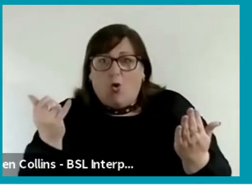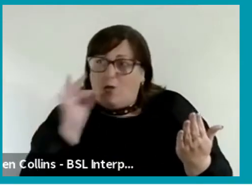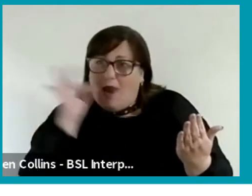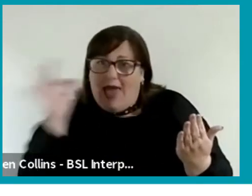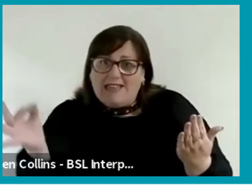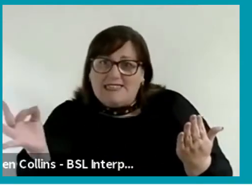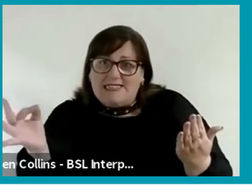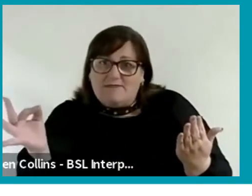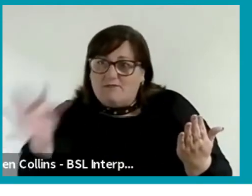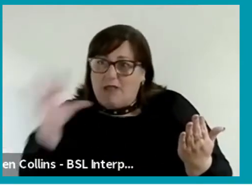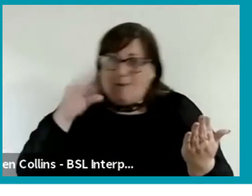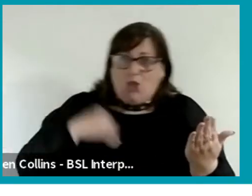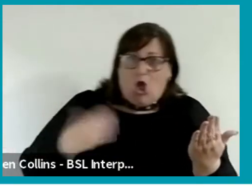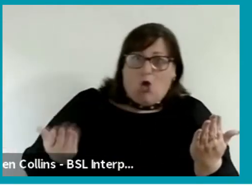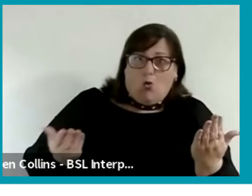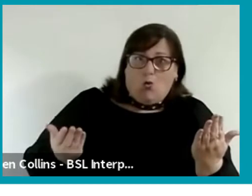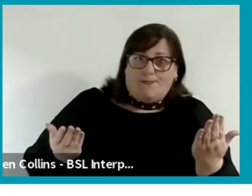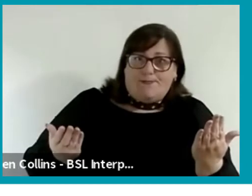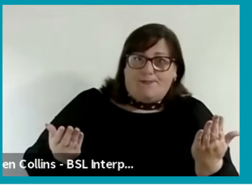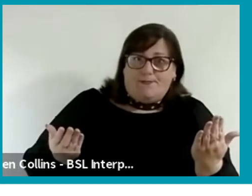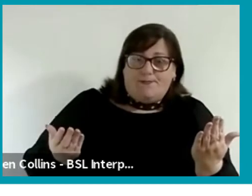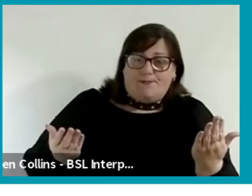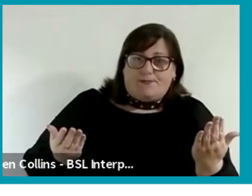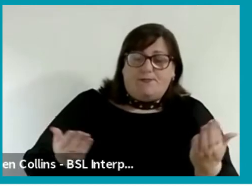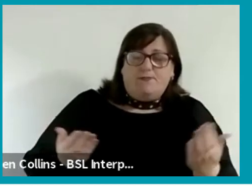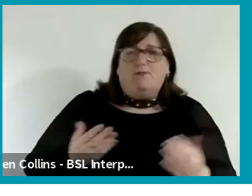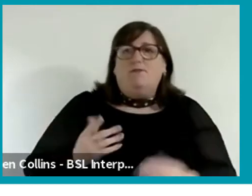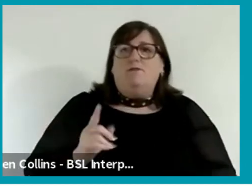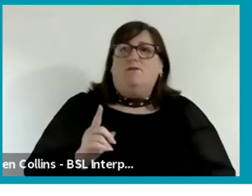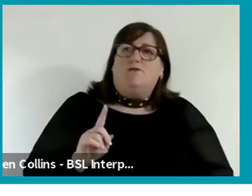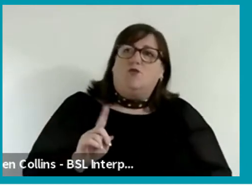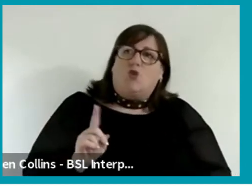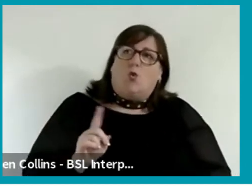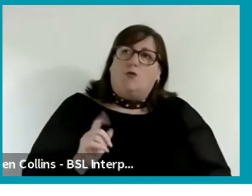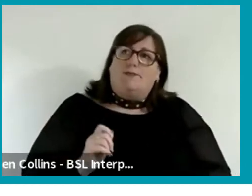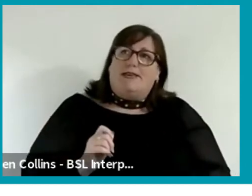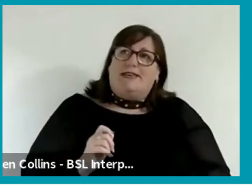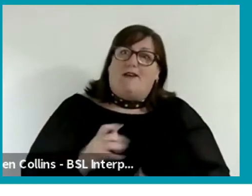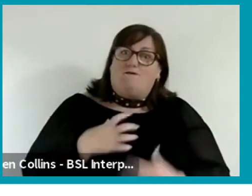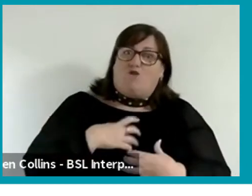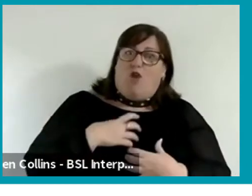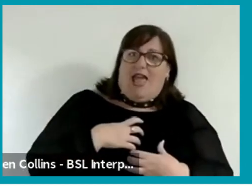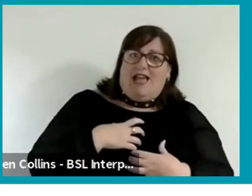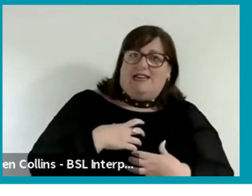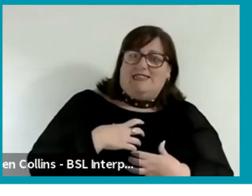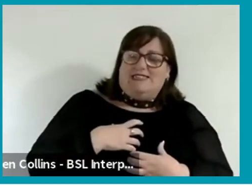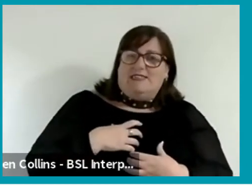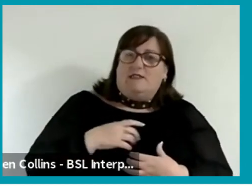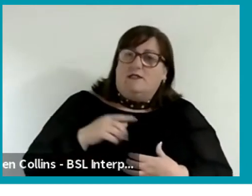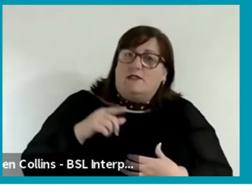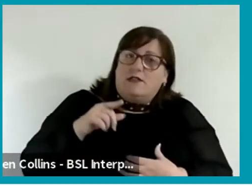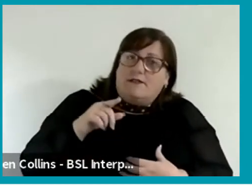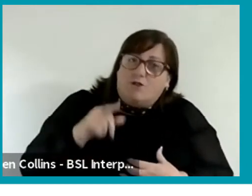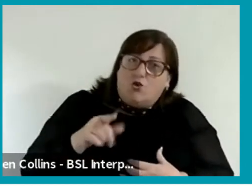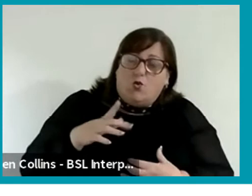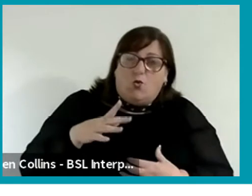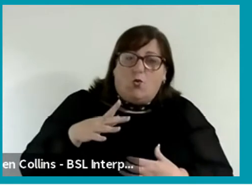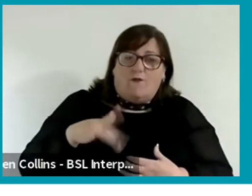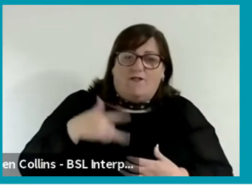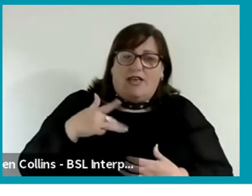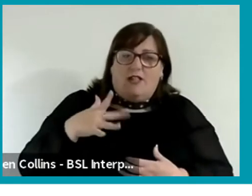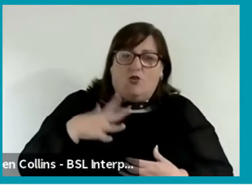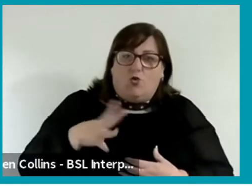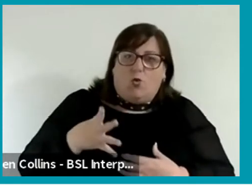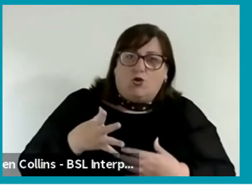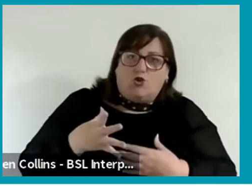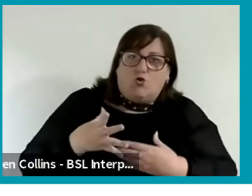let us know. But if we shouldn't ever be afraid of it. And if you feel you want to explain a gap in your experience, that